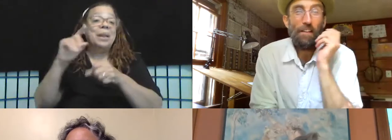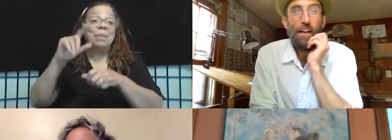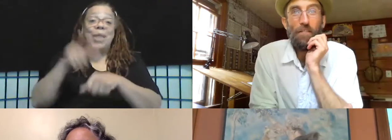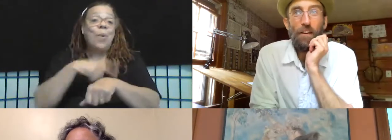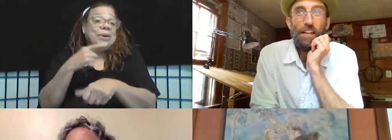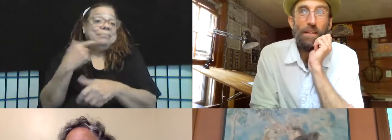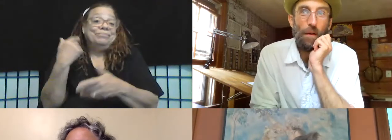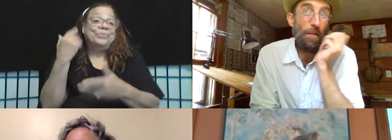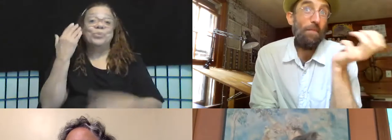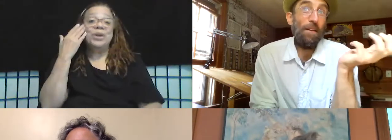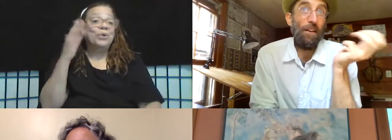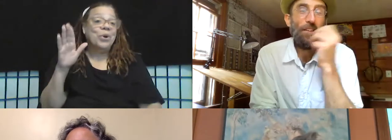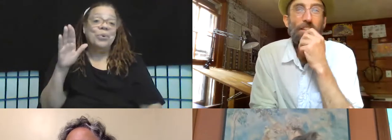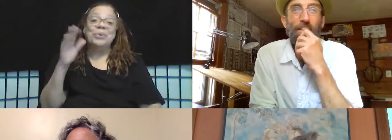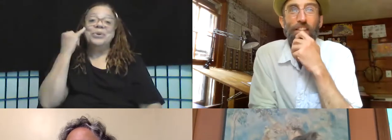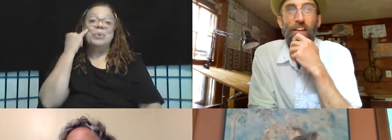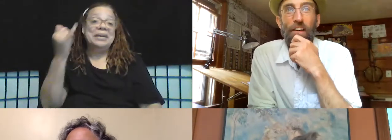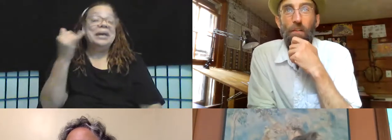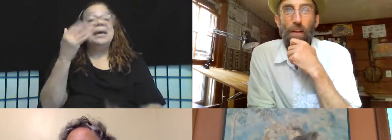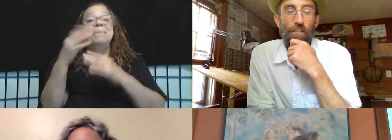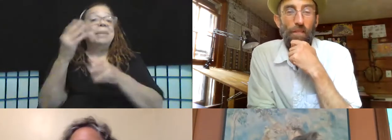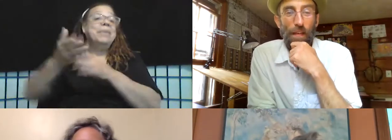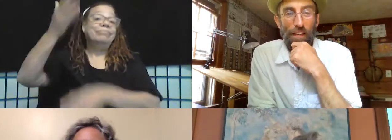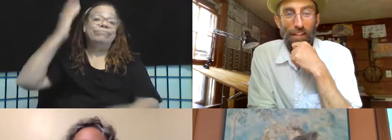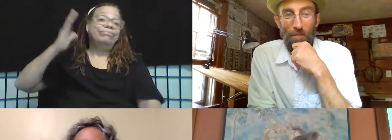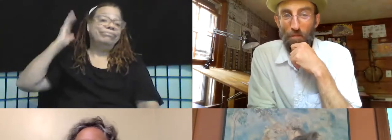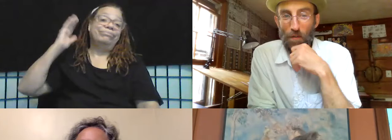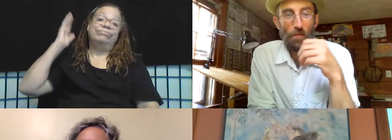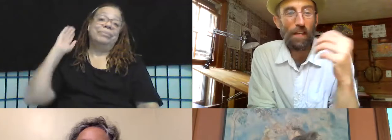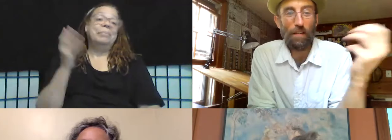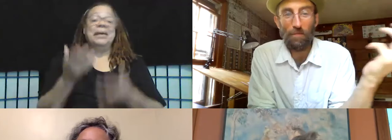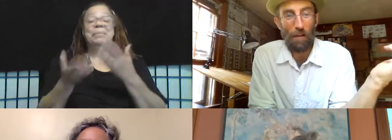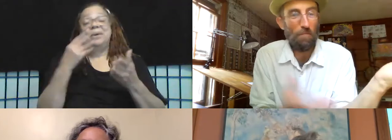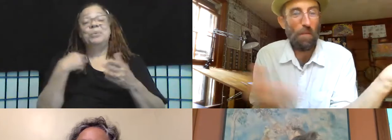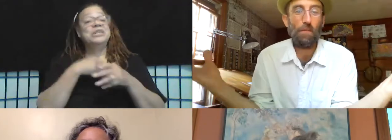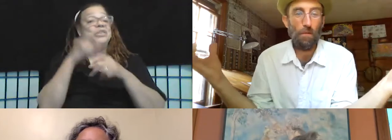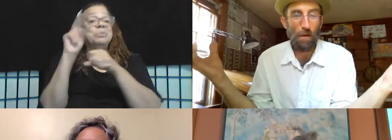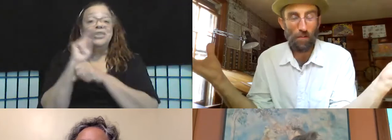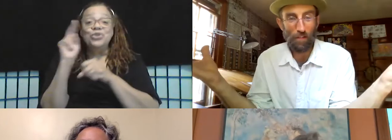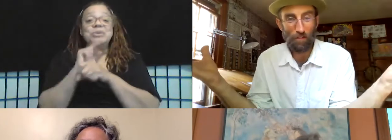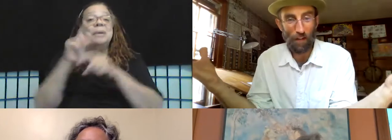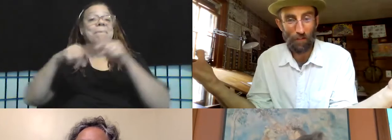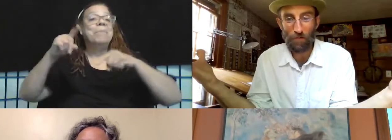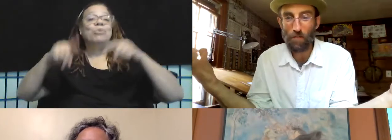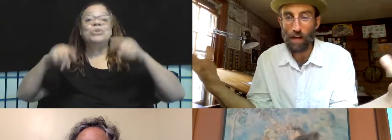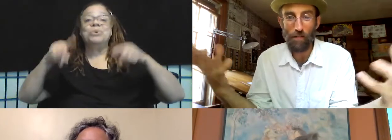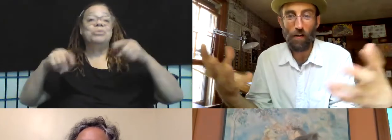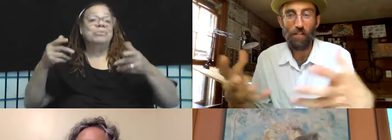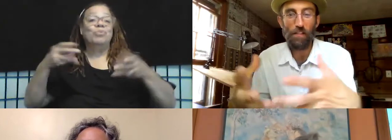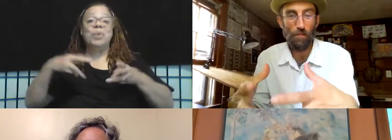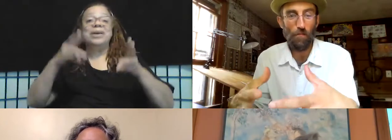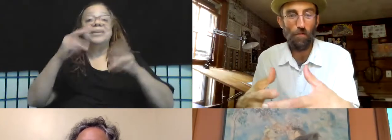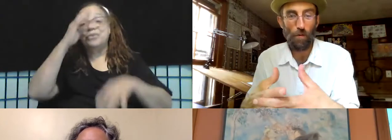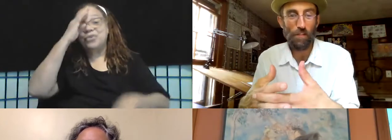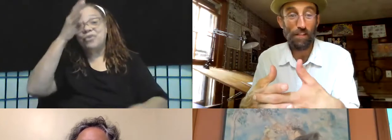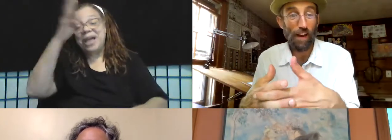we to say? We have no idea, but maybe longer. Chances are we've just been using multiple modes of creative